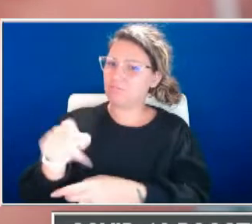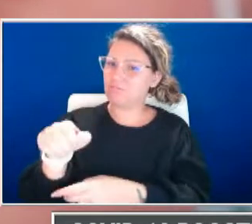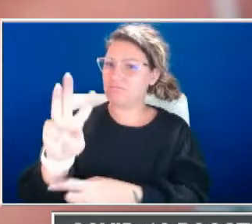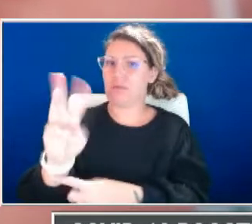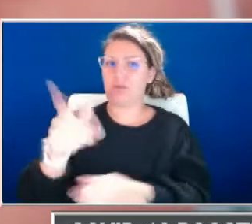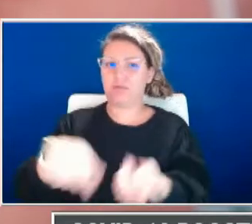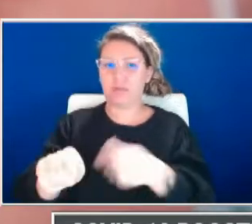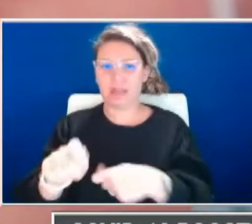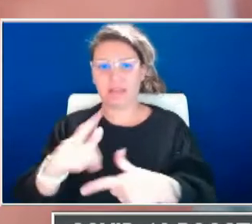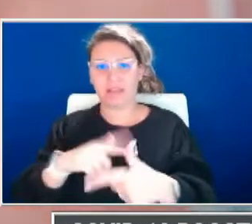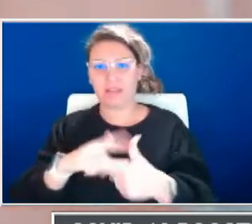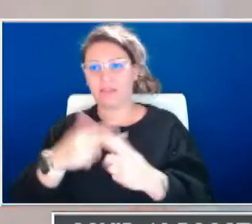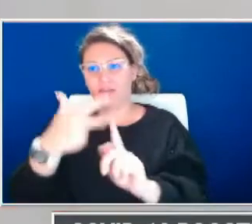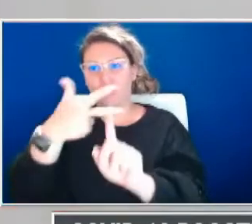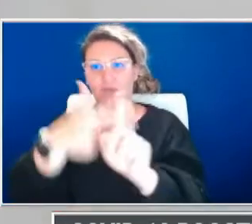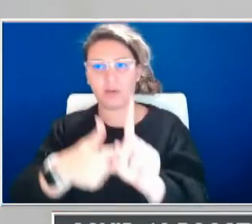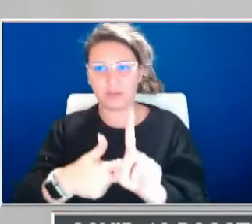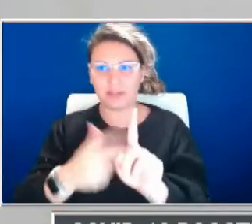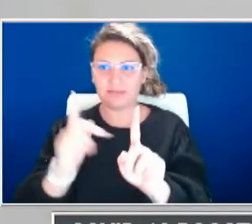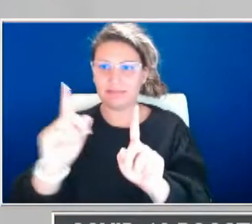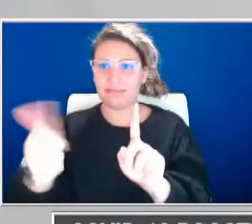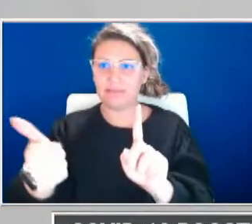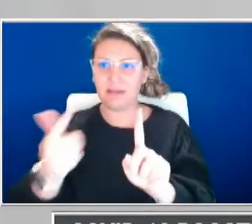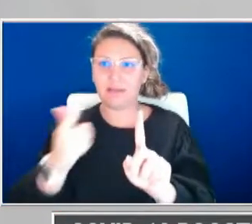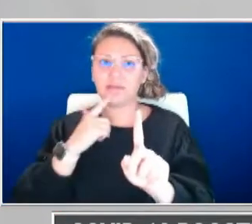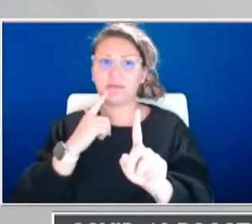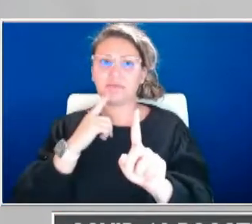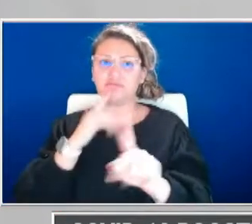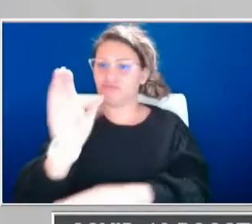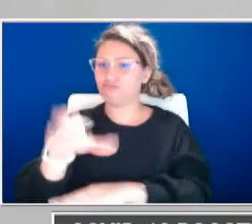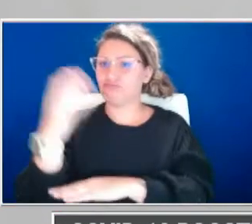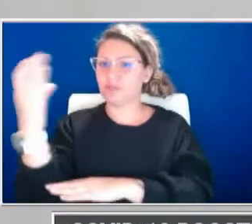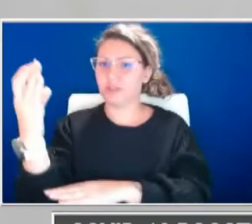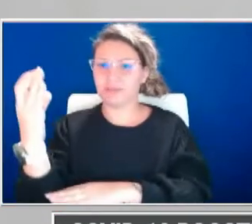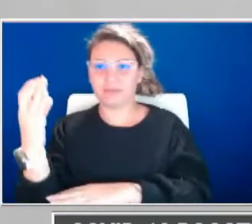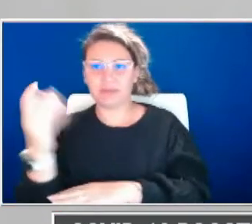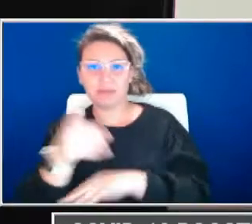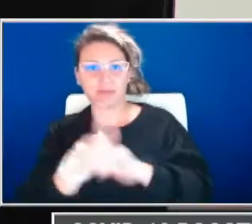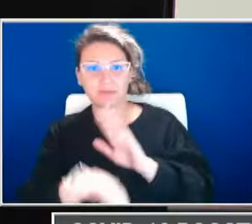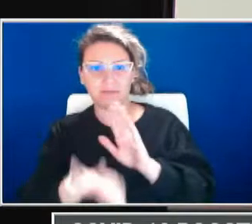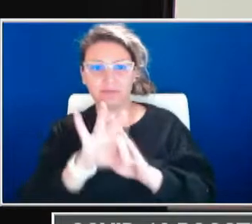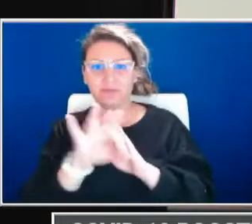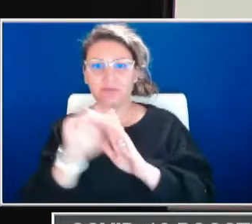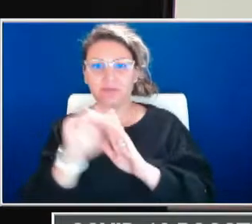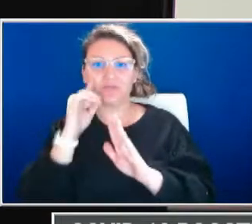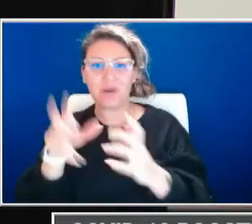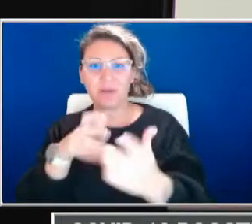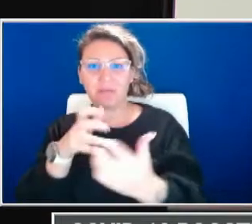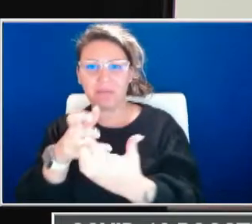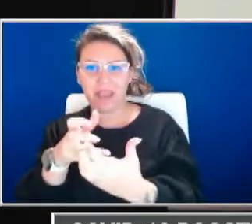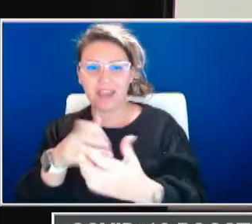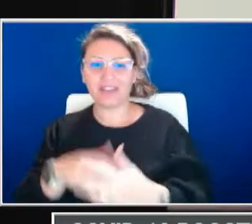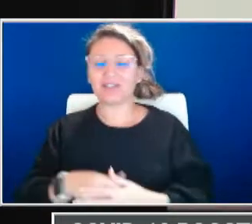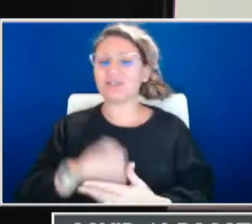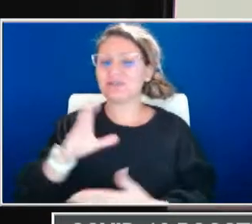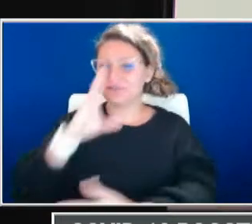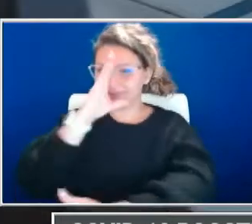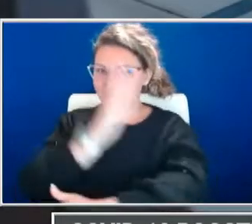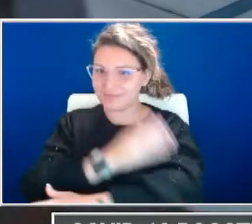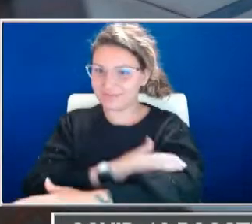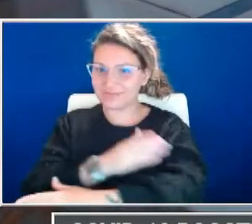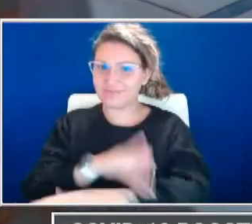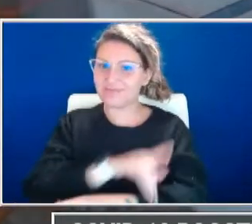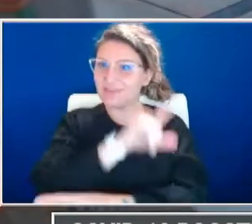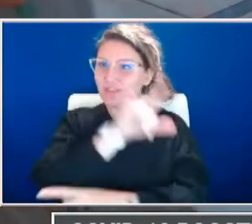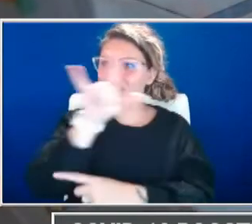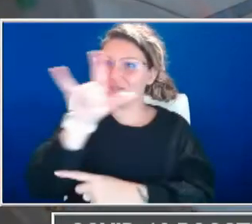months later. He was home for Christmas, got a call that he was selected as a match. So his son flew to San Antonio, Texas